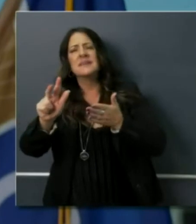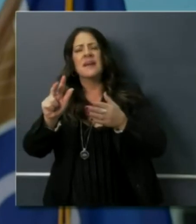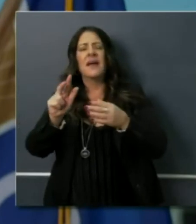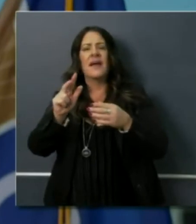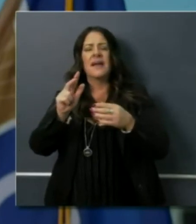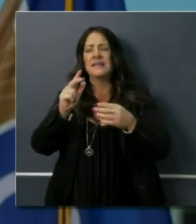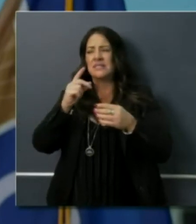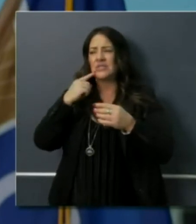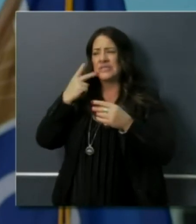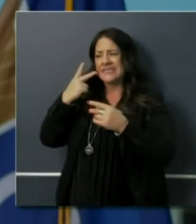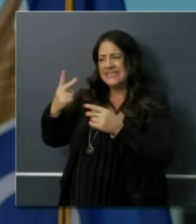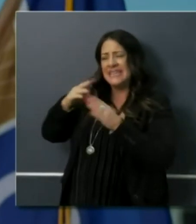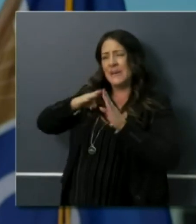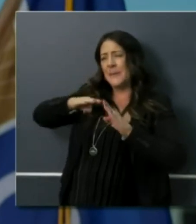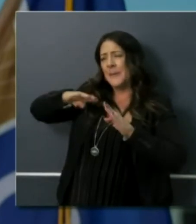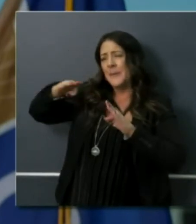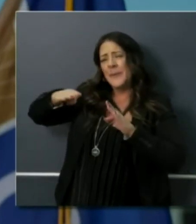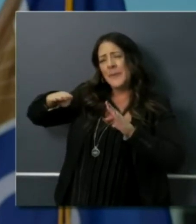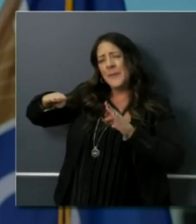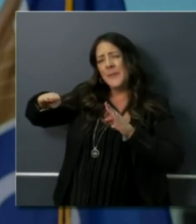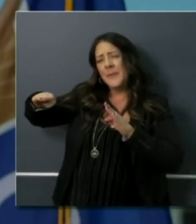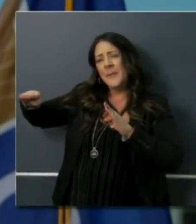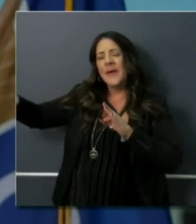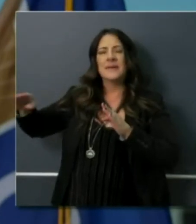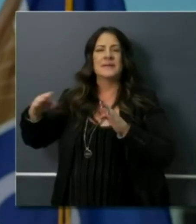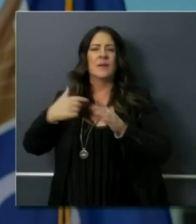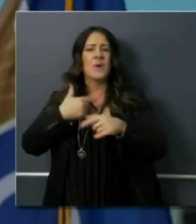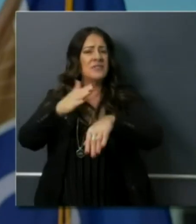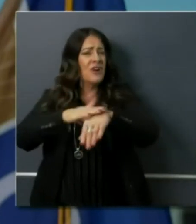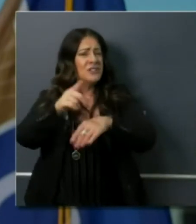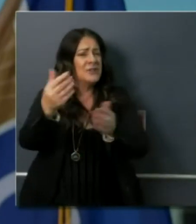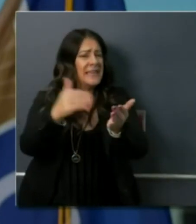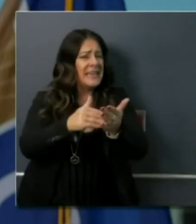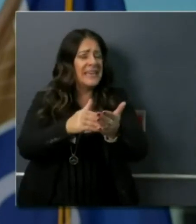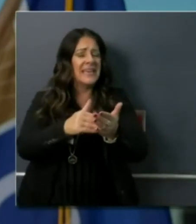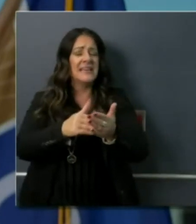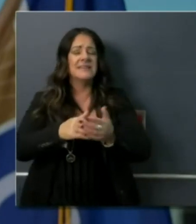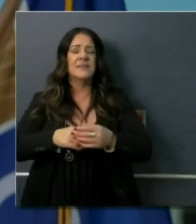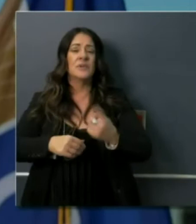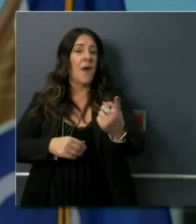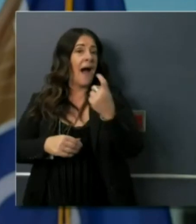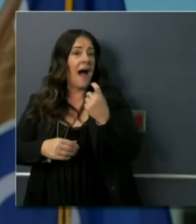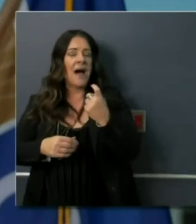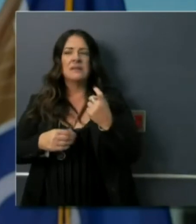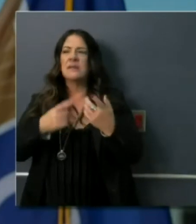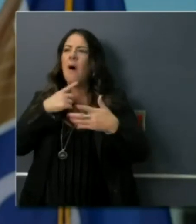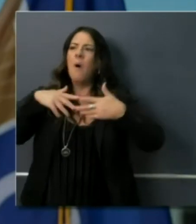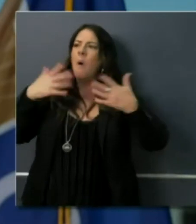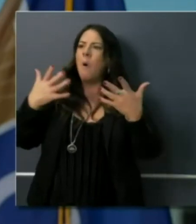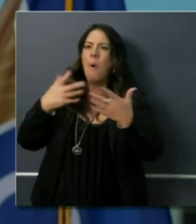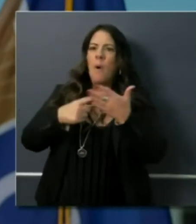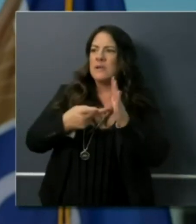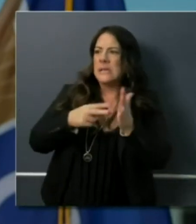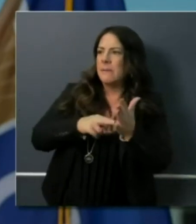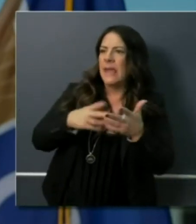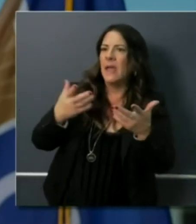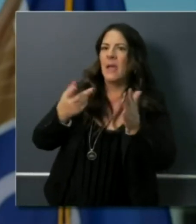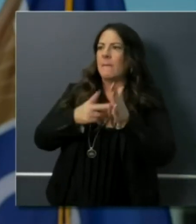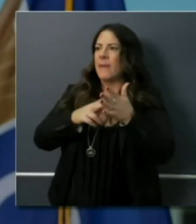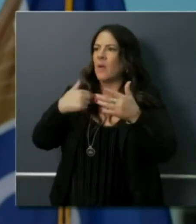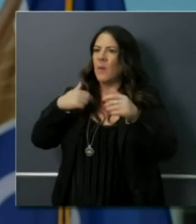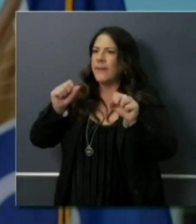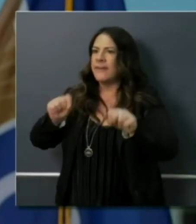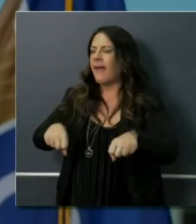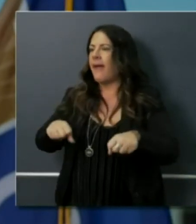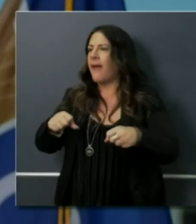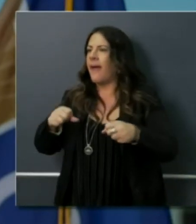lot more. And I imagine there may be a question or two. I just want to caution you before you ask the question, well, what does this mean in terms of